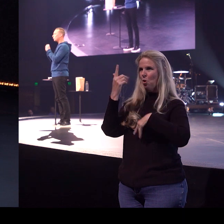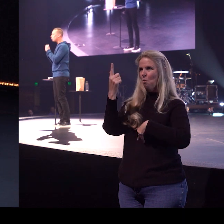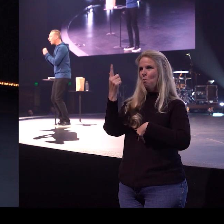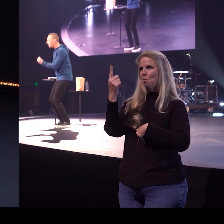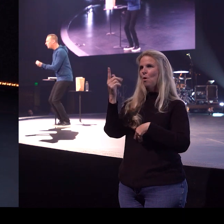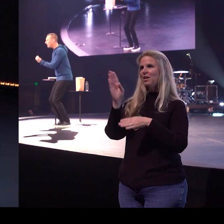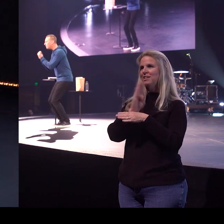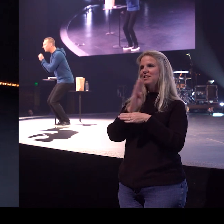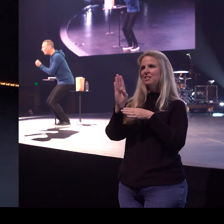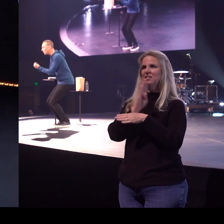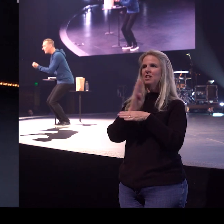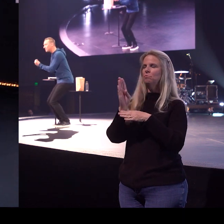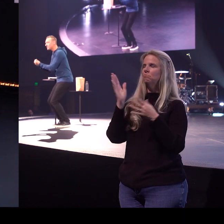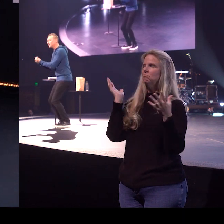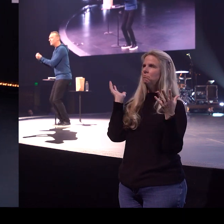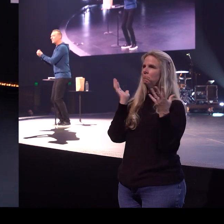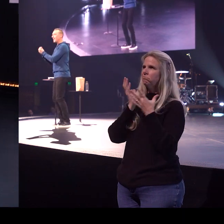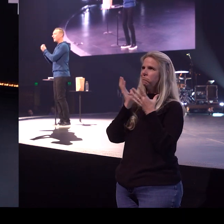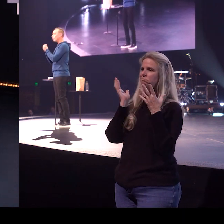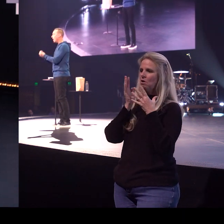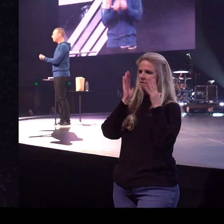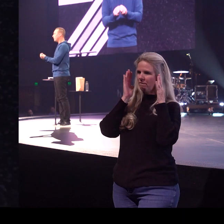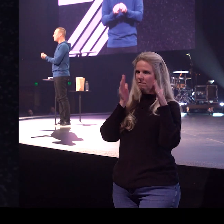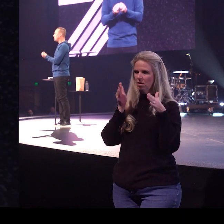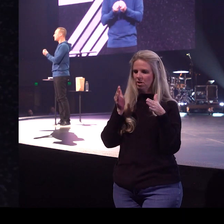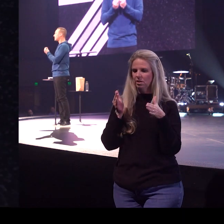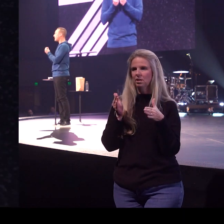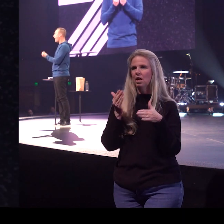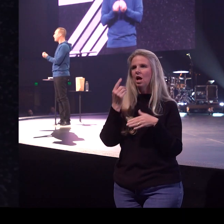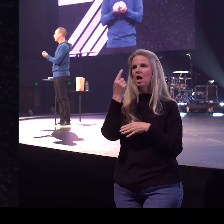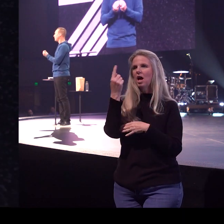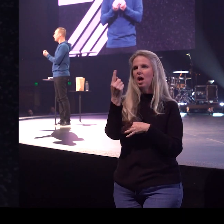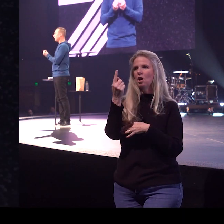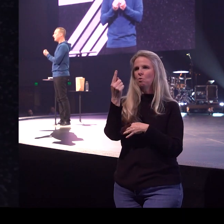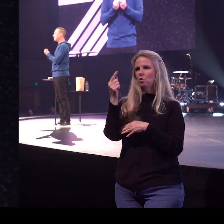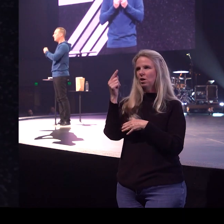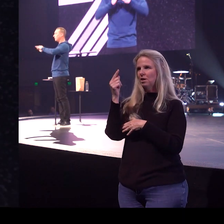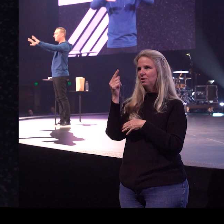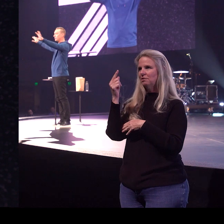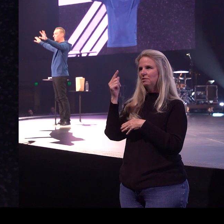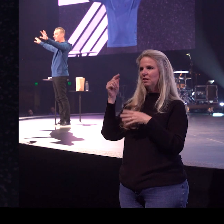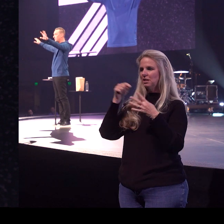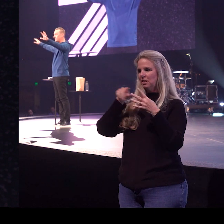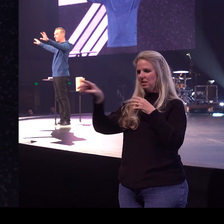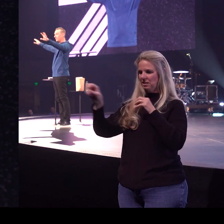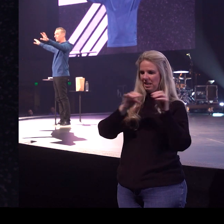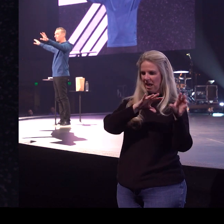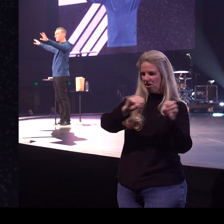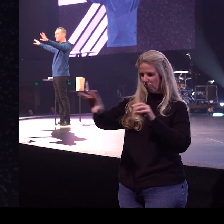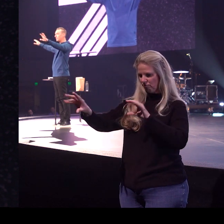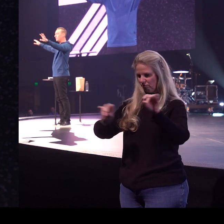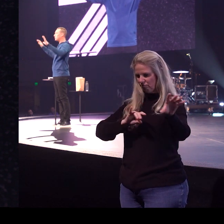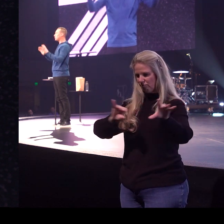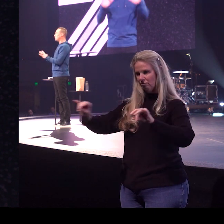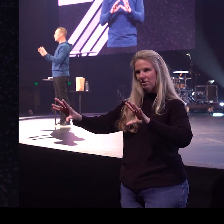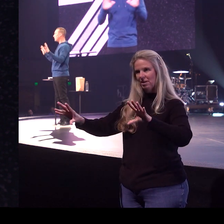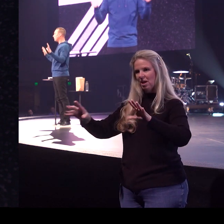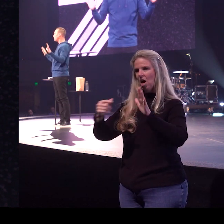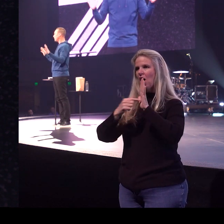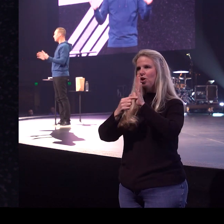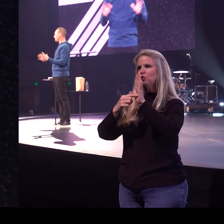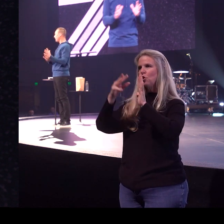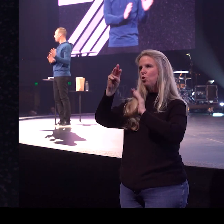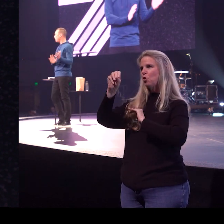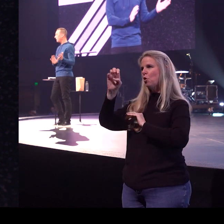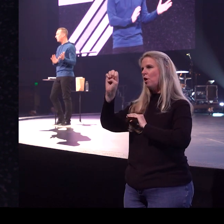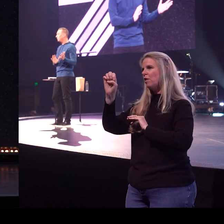is incredibly focused, and one of them is scattered in a million different directions. Let me just show you a menu.